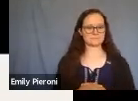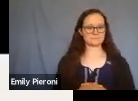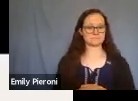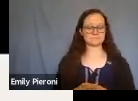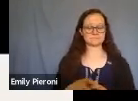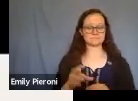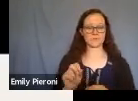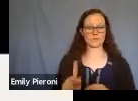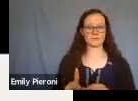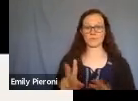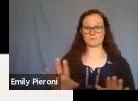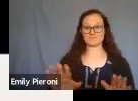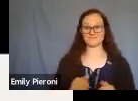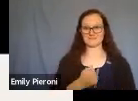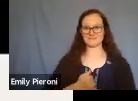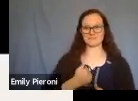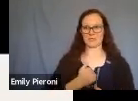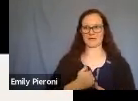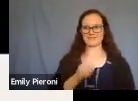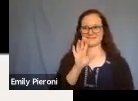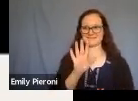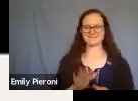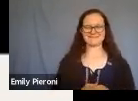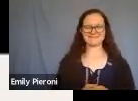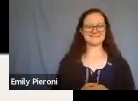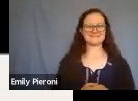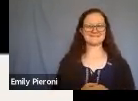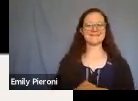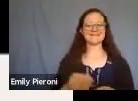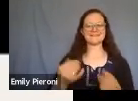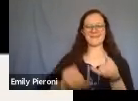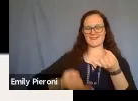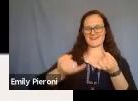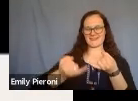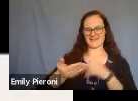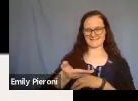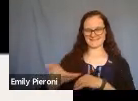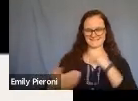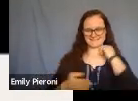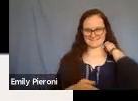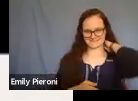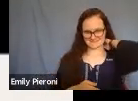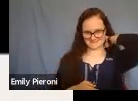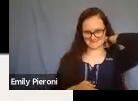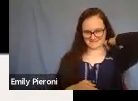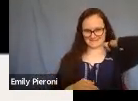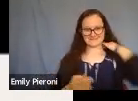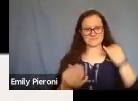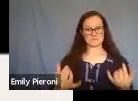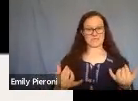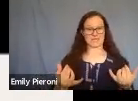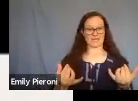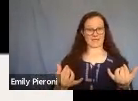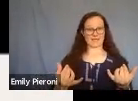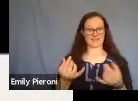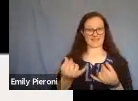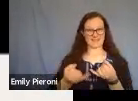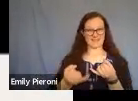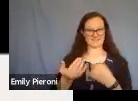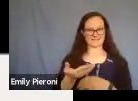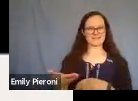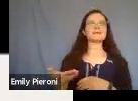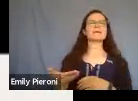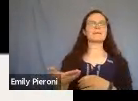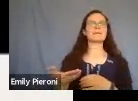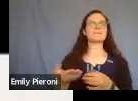Okay, well, not so soon. So the last thing that I wanted to do today is, as I mentioned earlier, we're